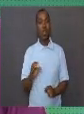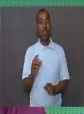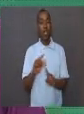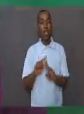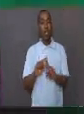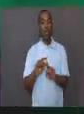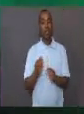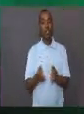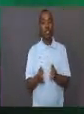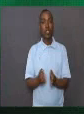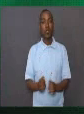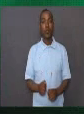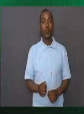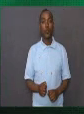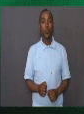species.